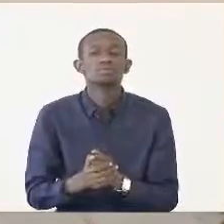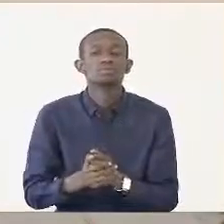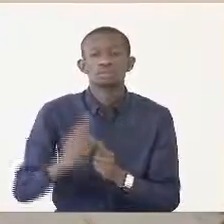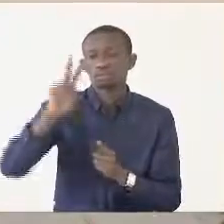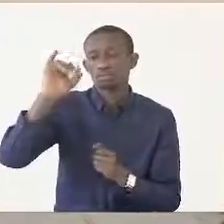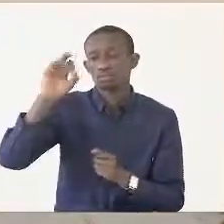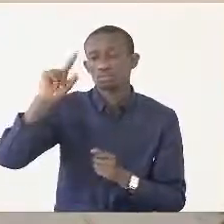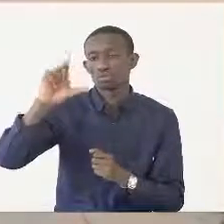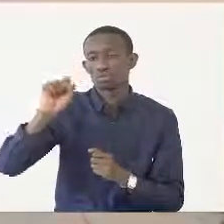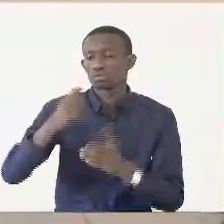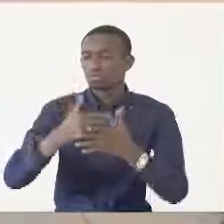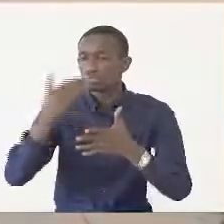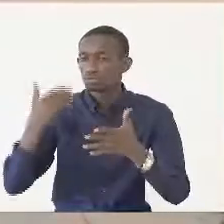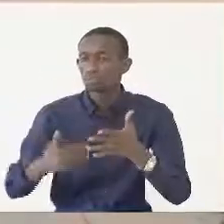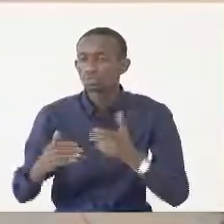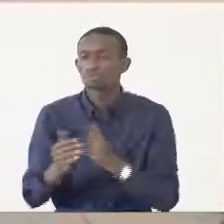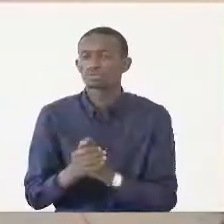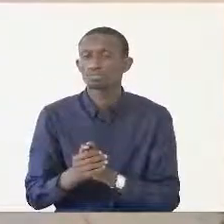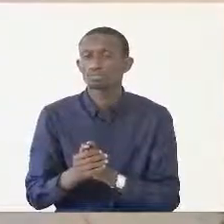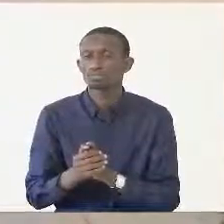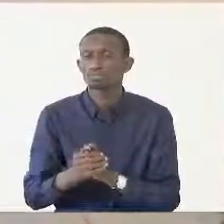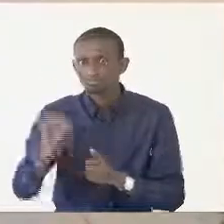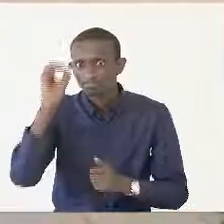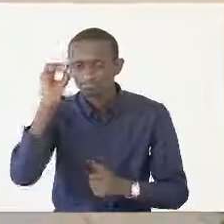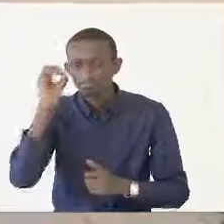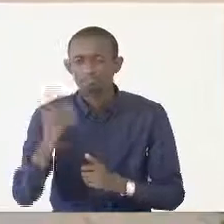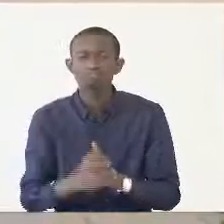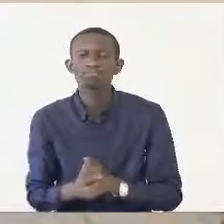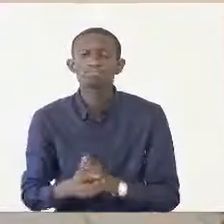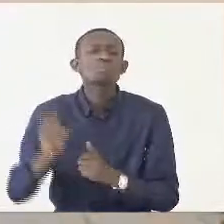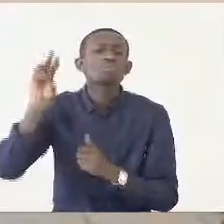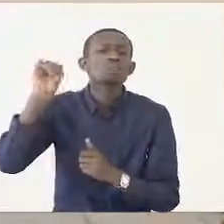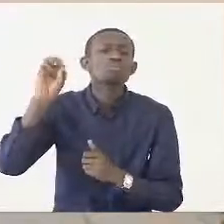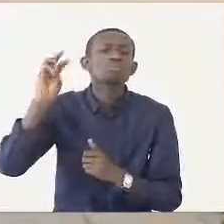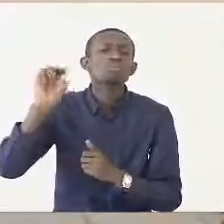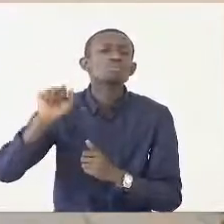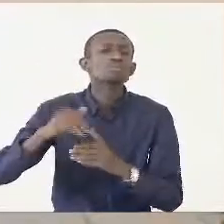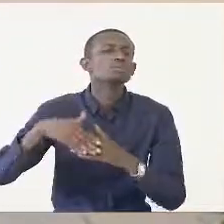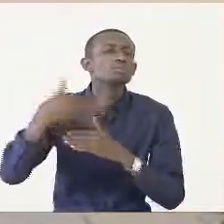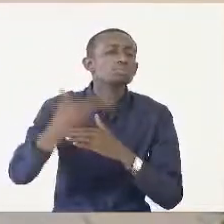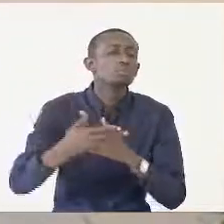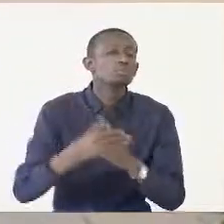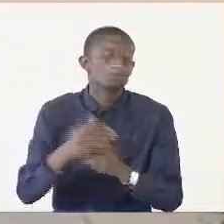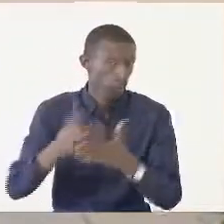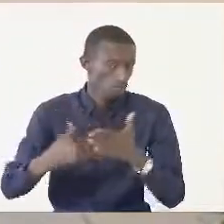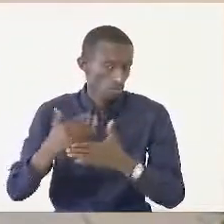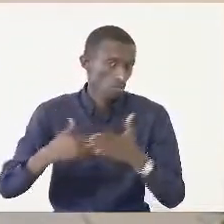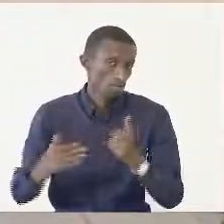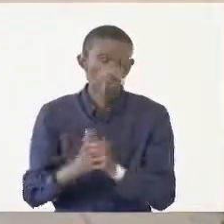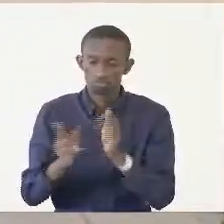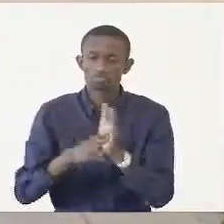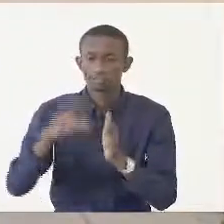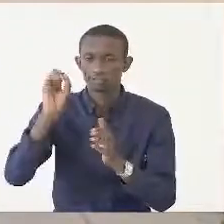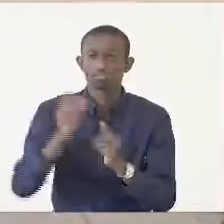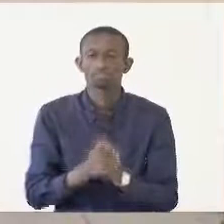before collision is 0. And then the momentum before collision is going to be also 0. And this